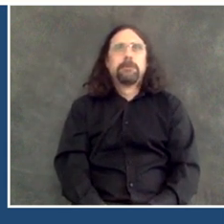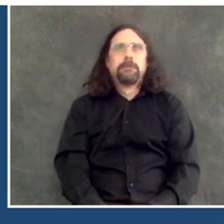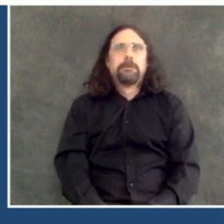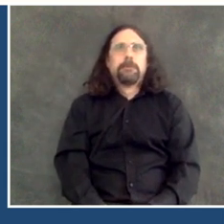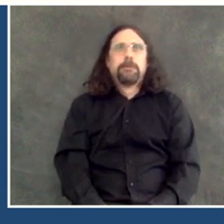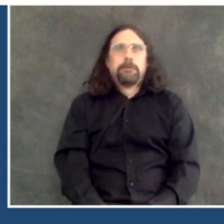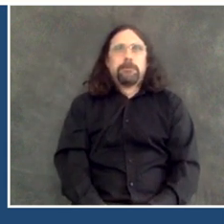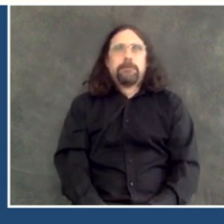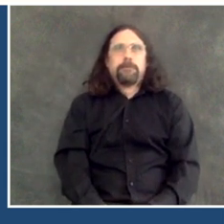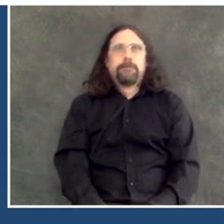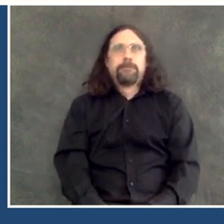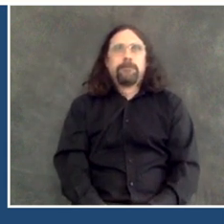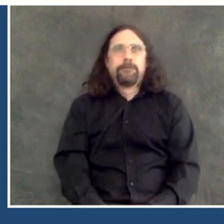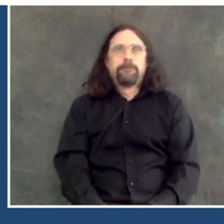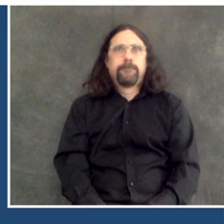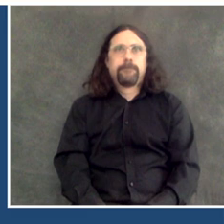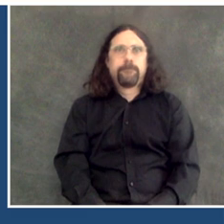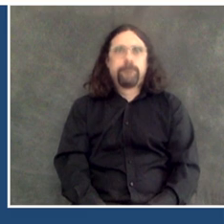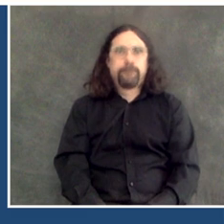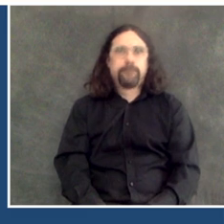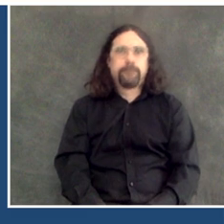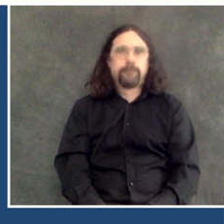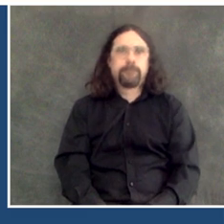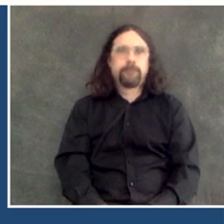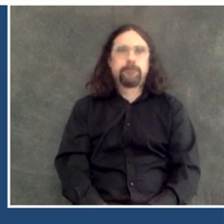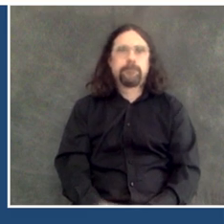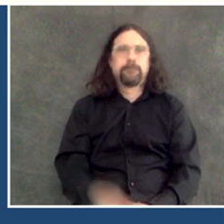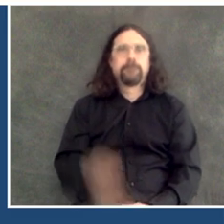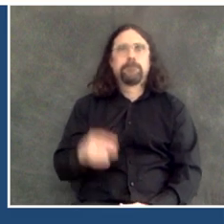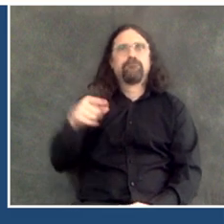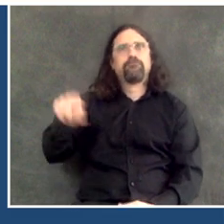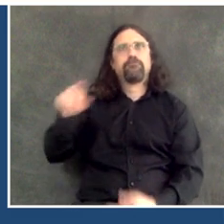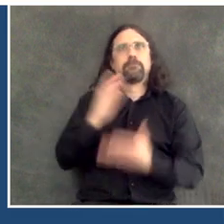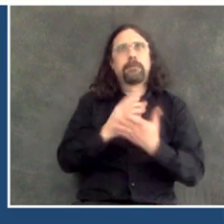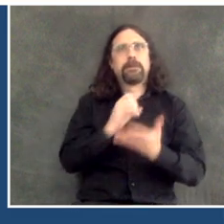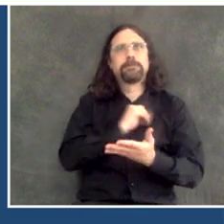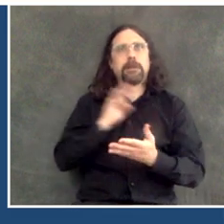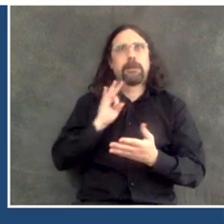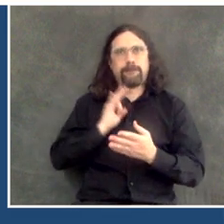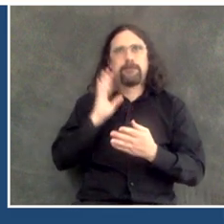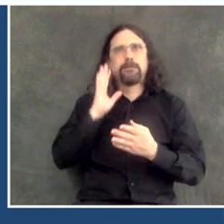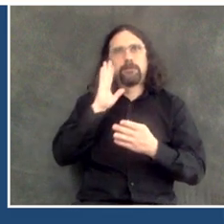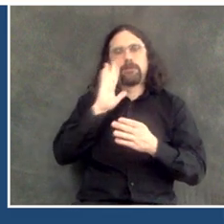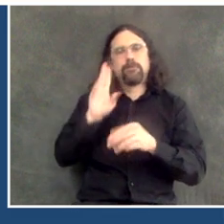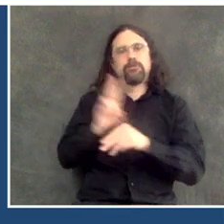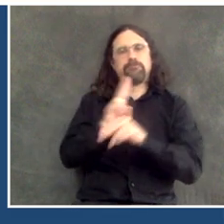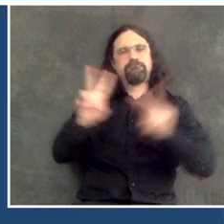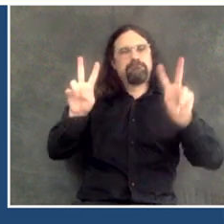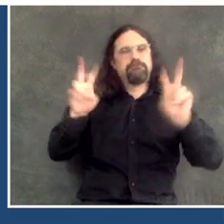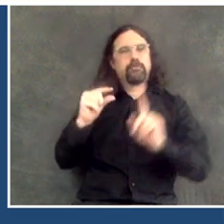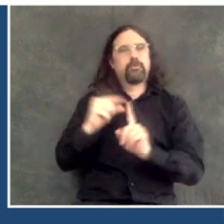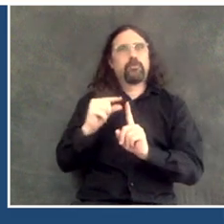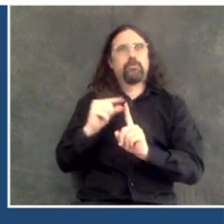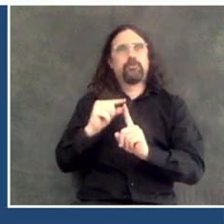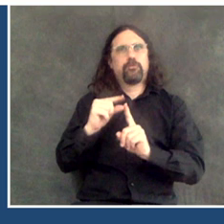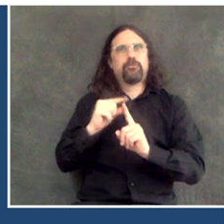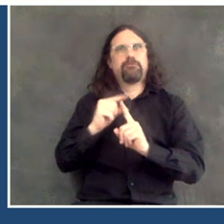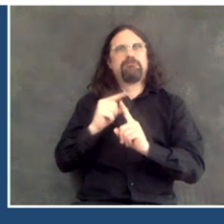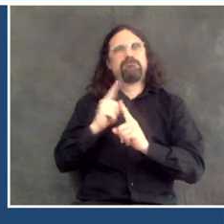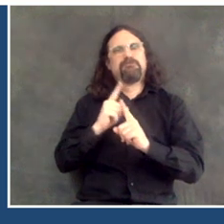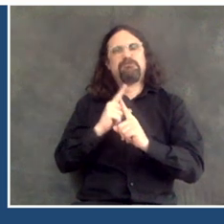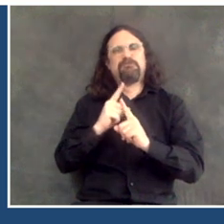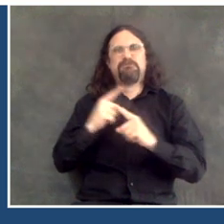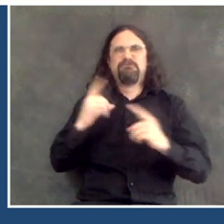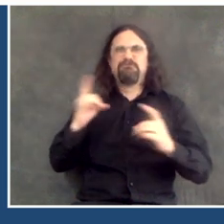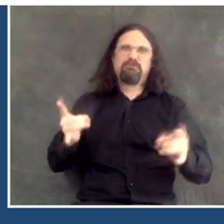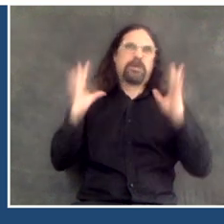staffing these medical facilities not in the ideal way, not in the way we all wish we could, but in the way that makes sense in